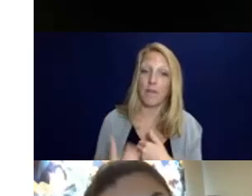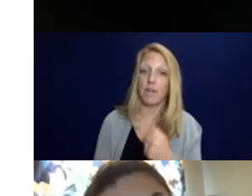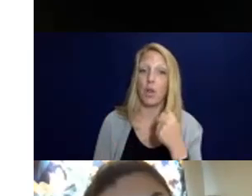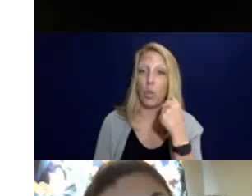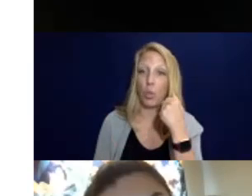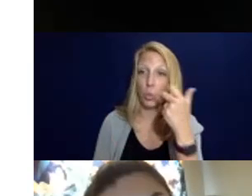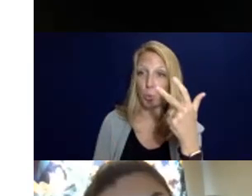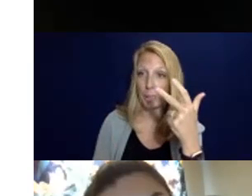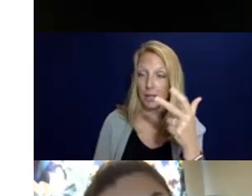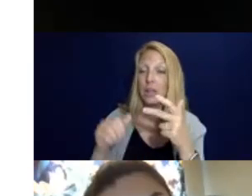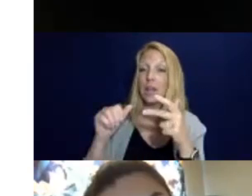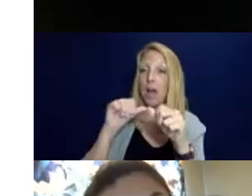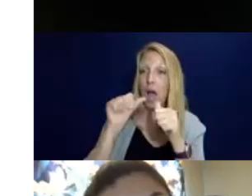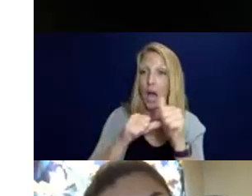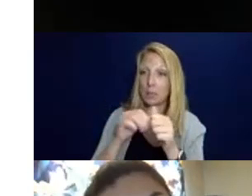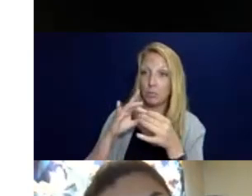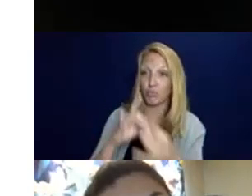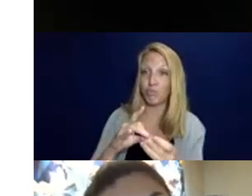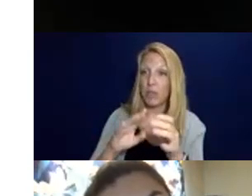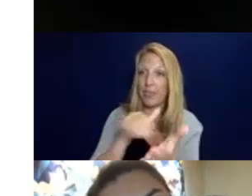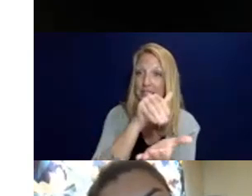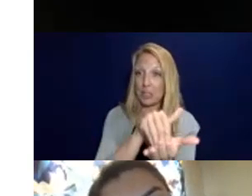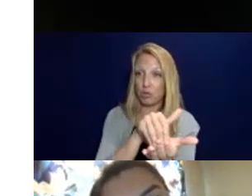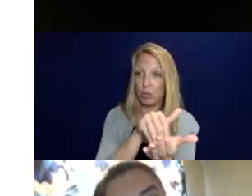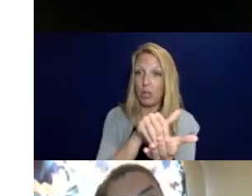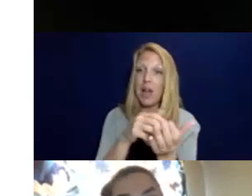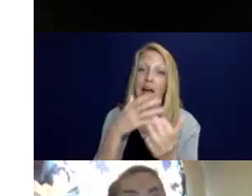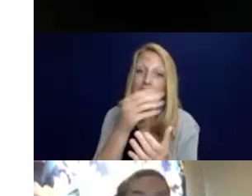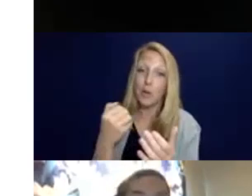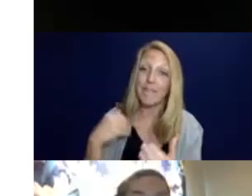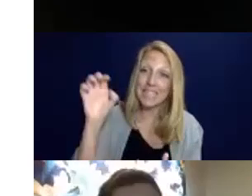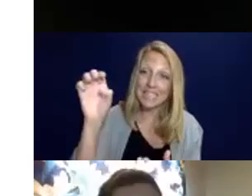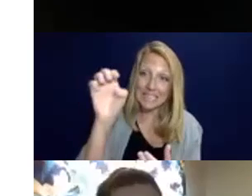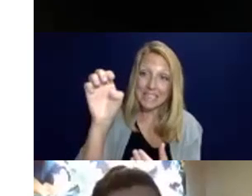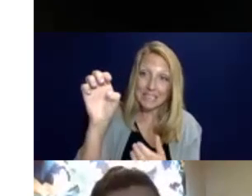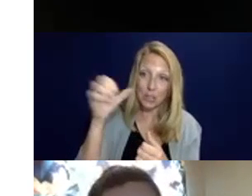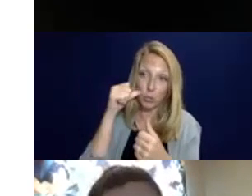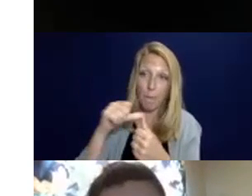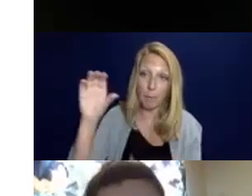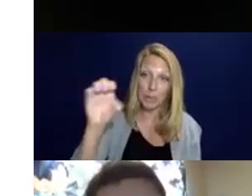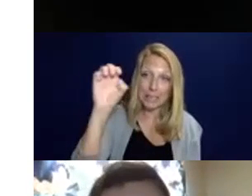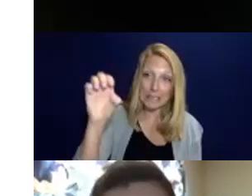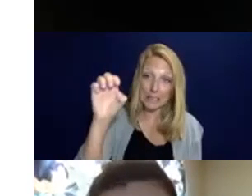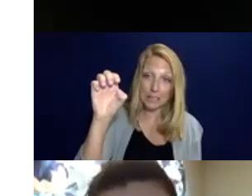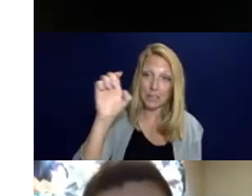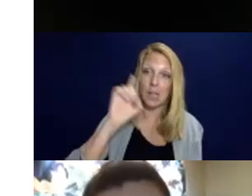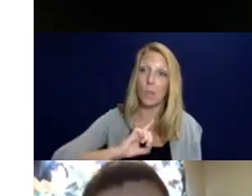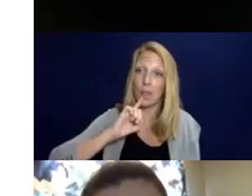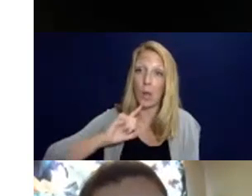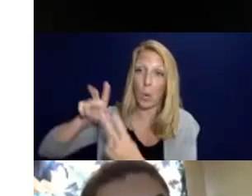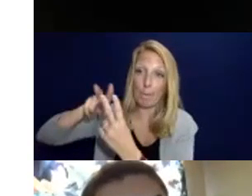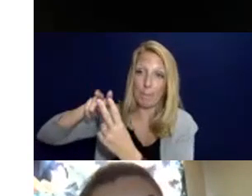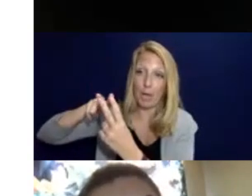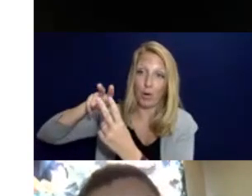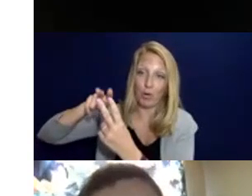bonded to the central atom, but we also have an E. And that E represents, again,